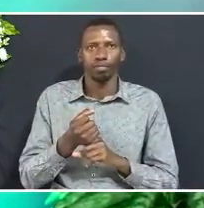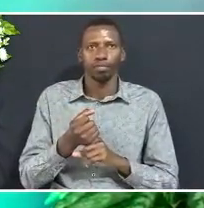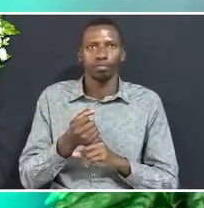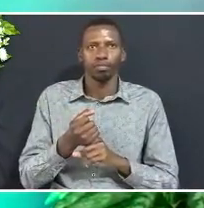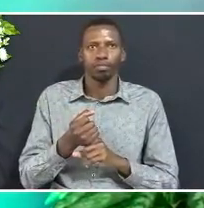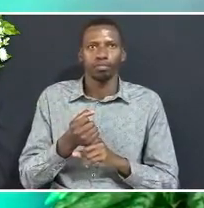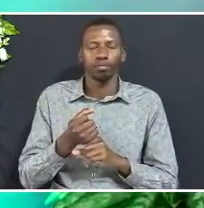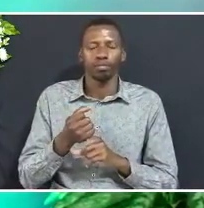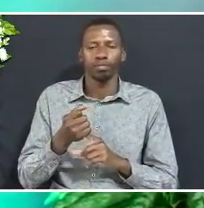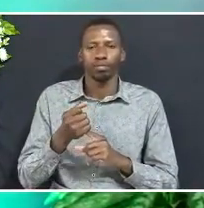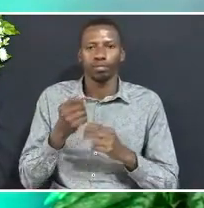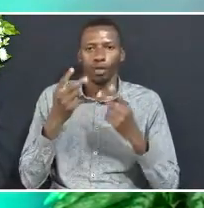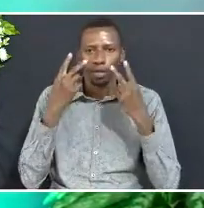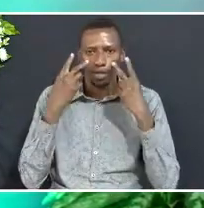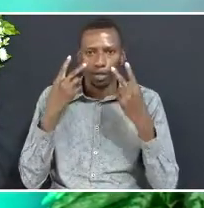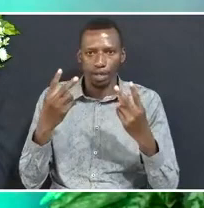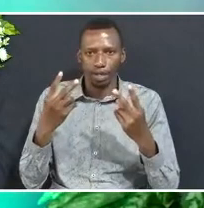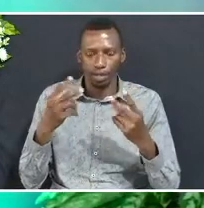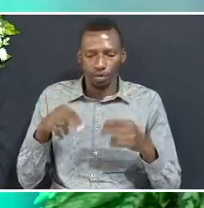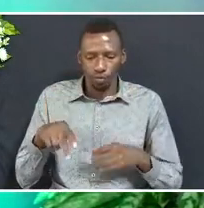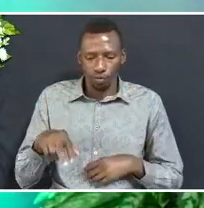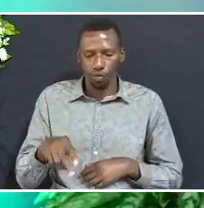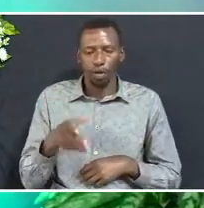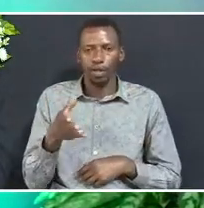this dark